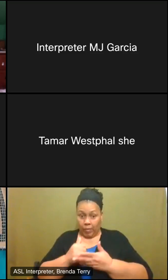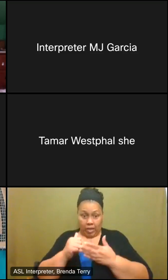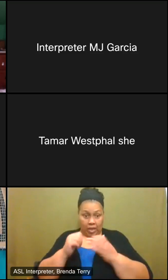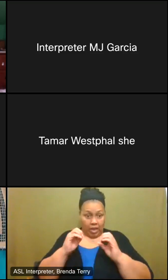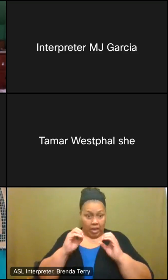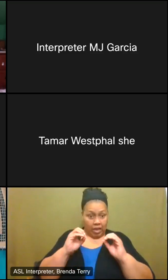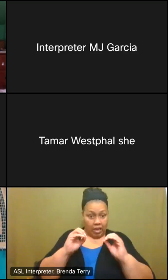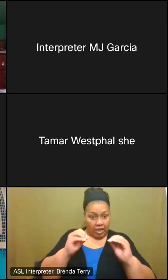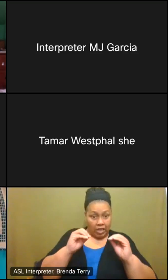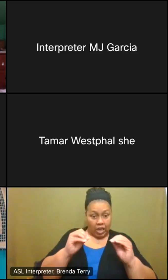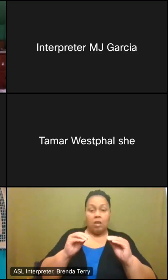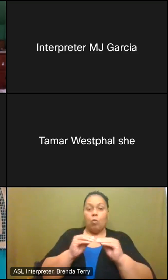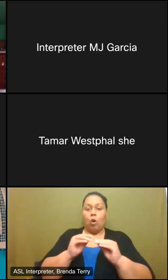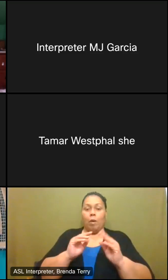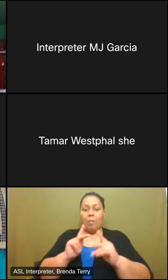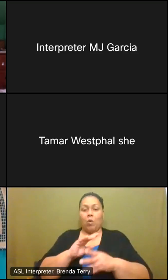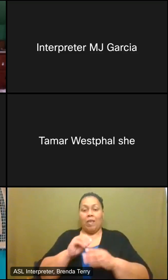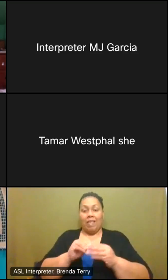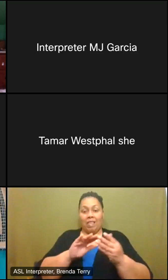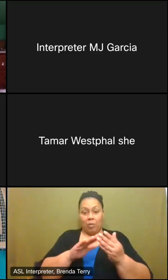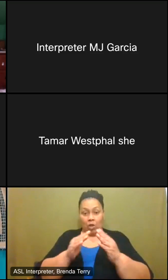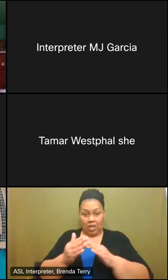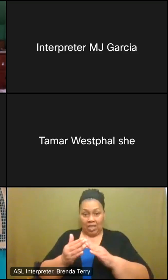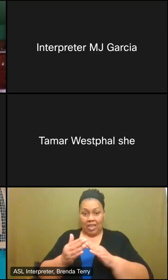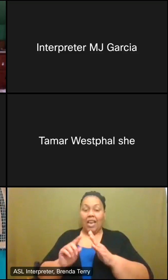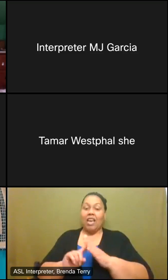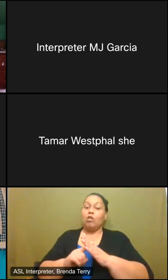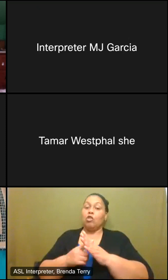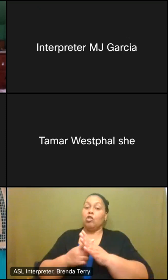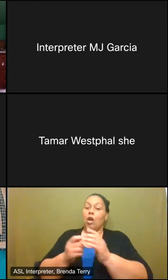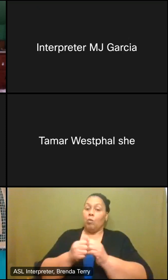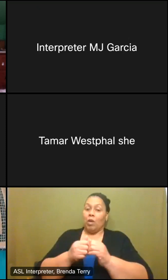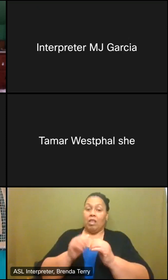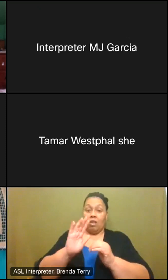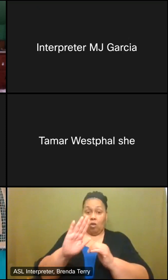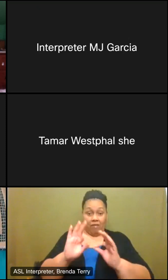people in our community, but to start with your family and the people that you know.